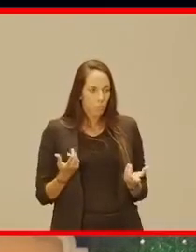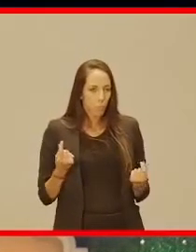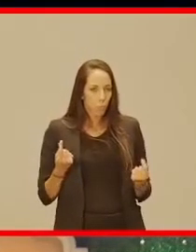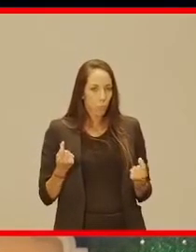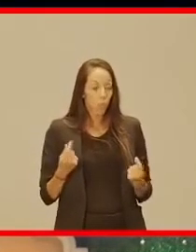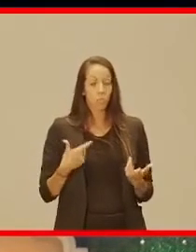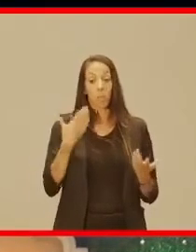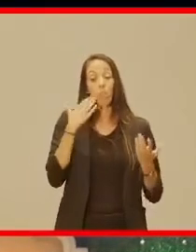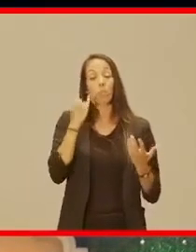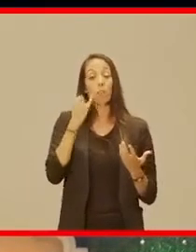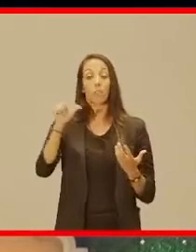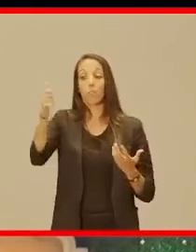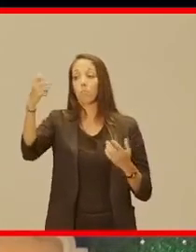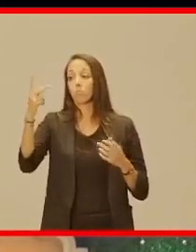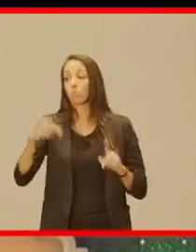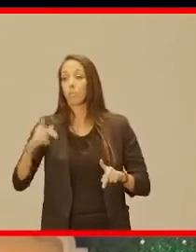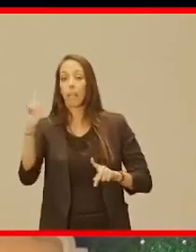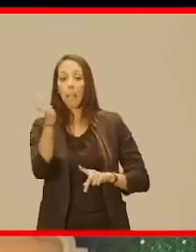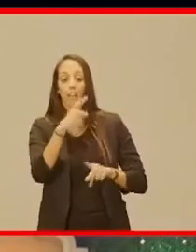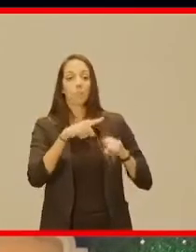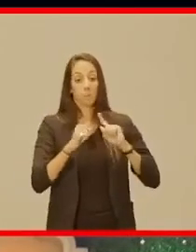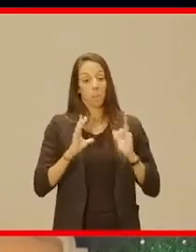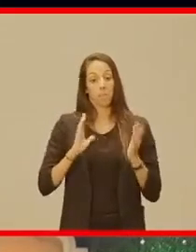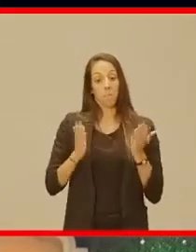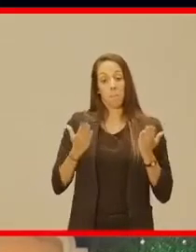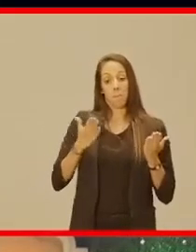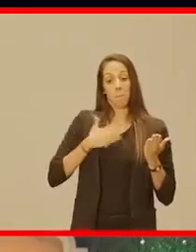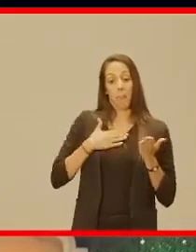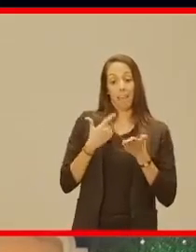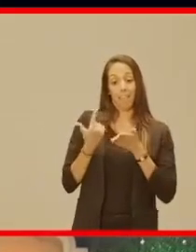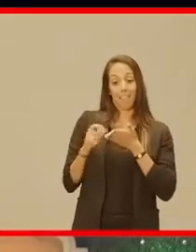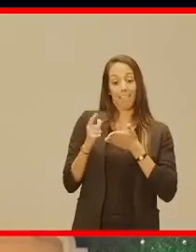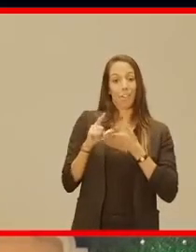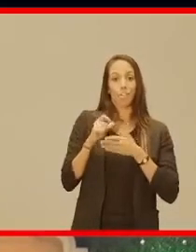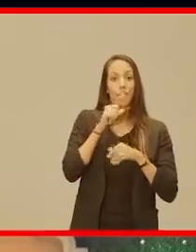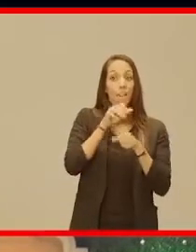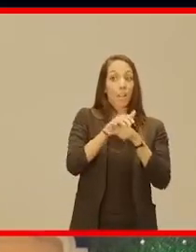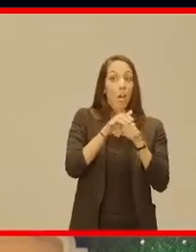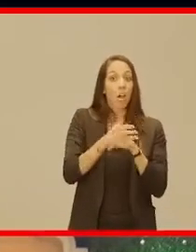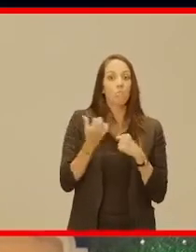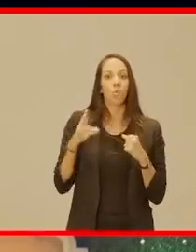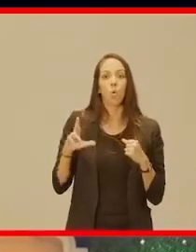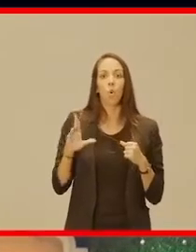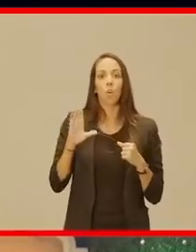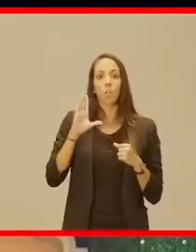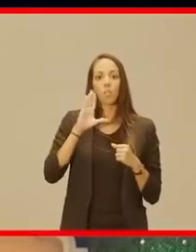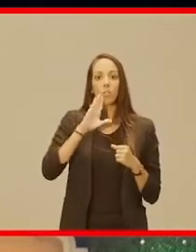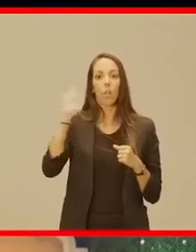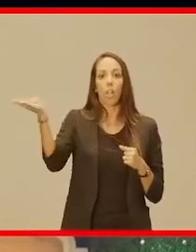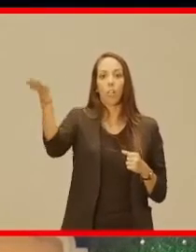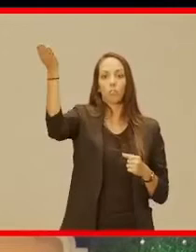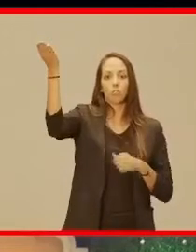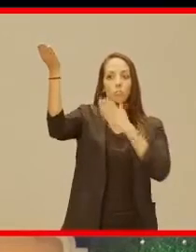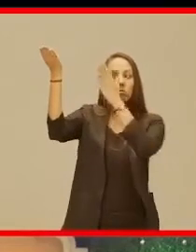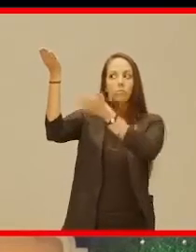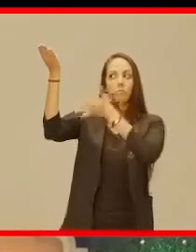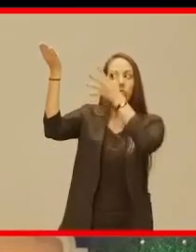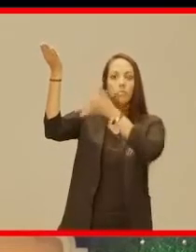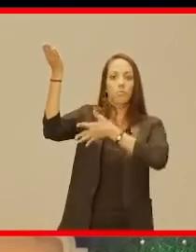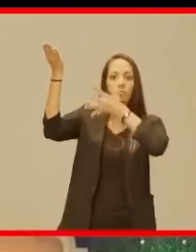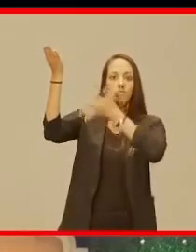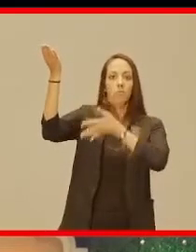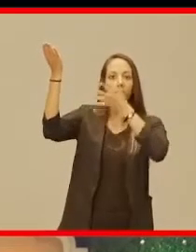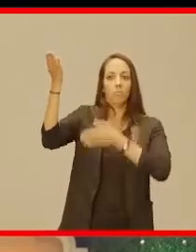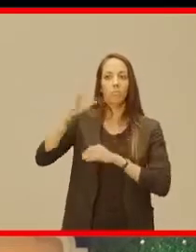up, and probably our letter and slight meeting isn't going to maybe go anywhere. So what's the next step as far